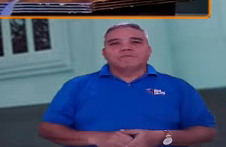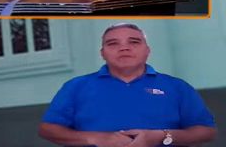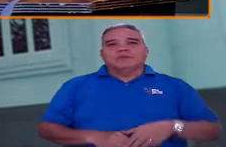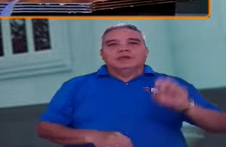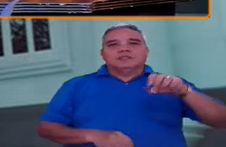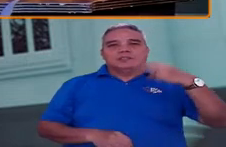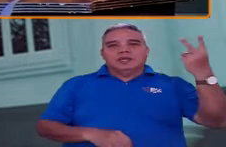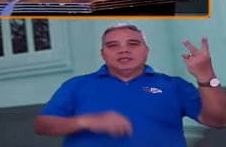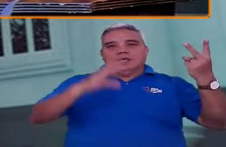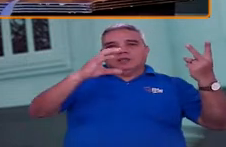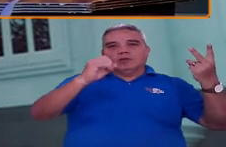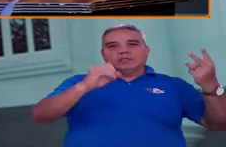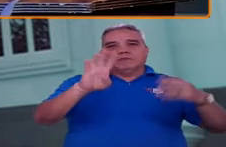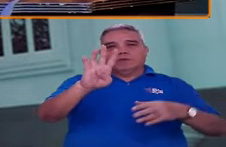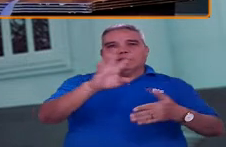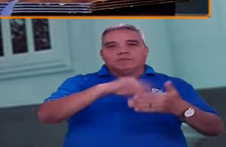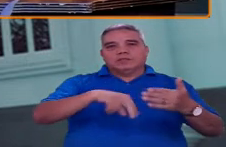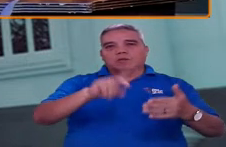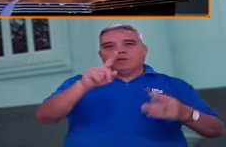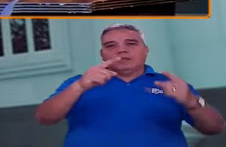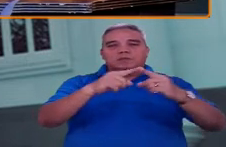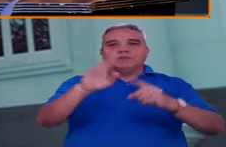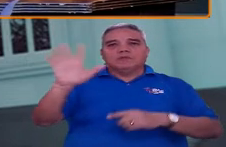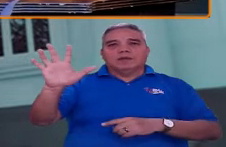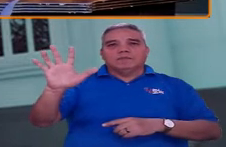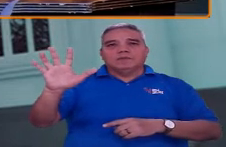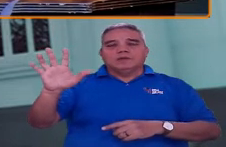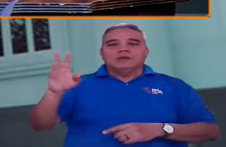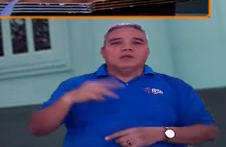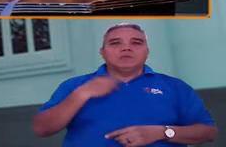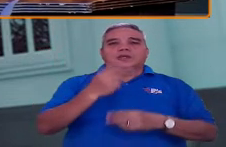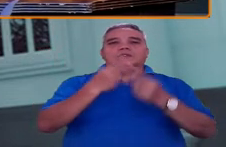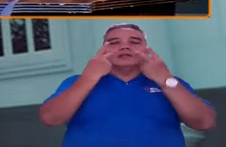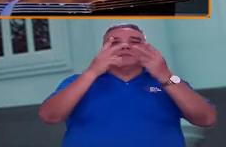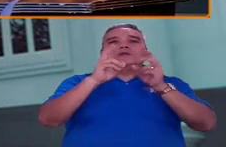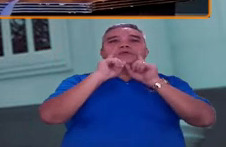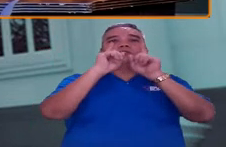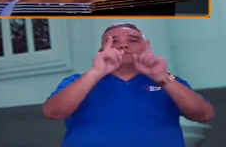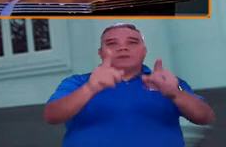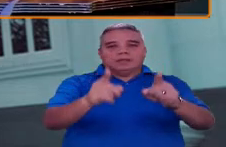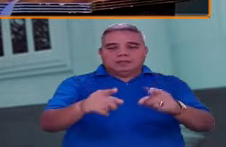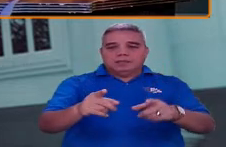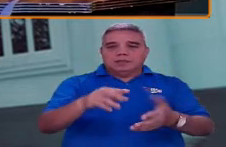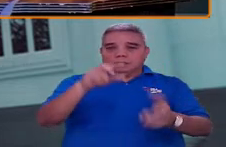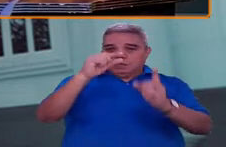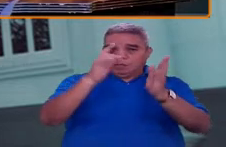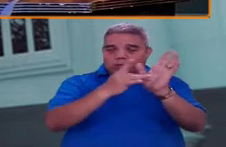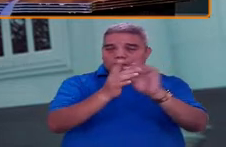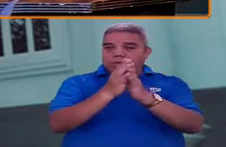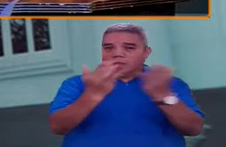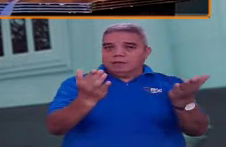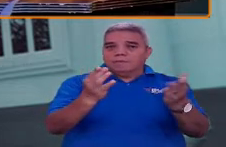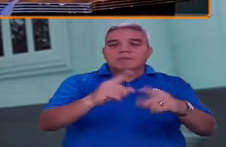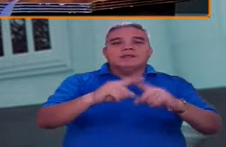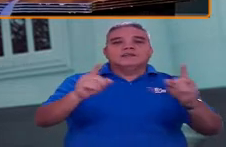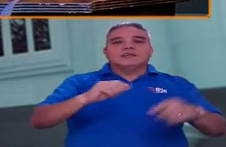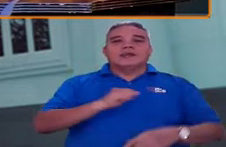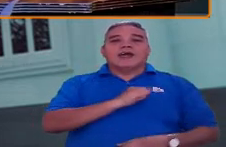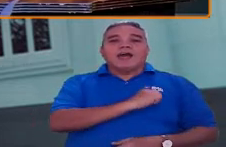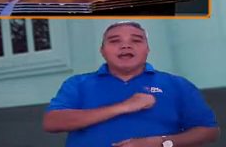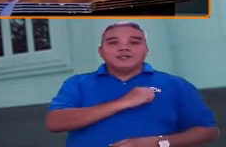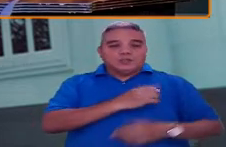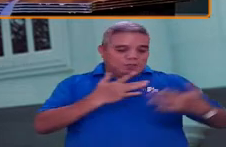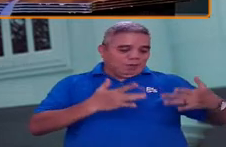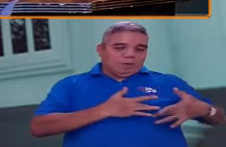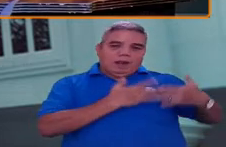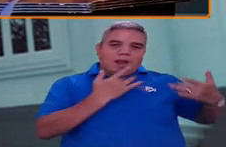In 2 Corinthians chapter 4, verses 1 to 5, well, we can still respect the word of God, amen? It is about, it's an attitude of our